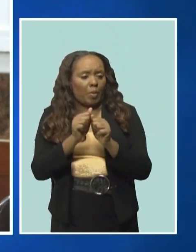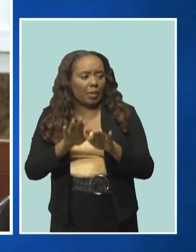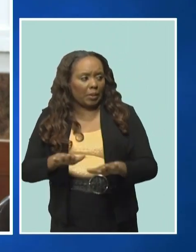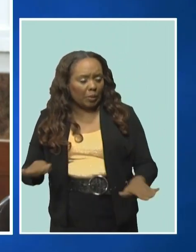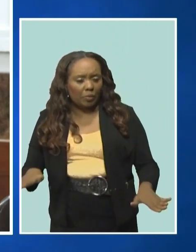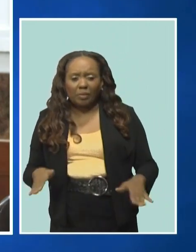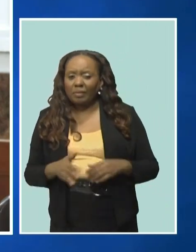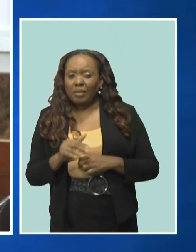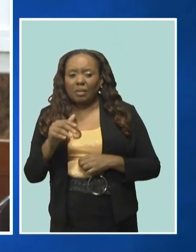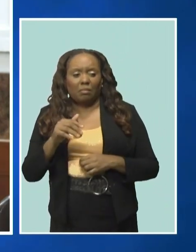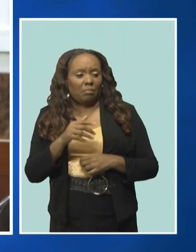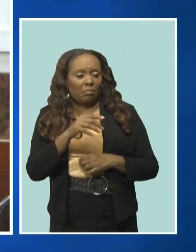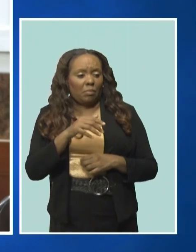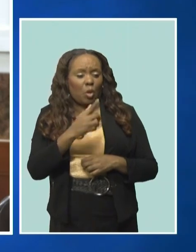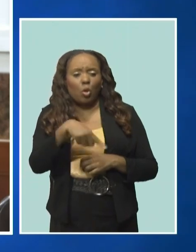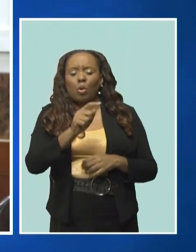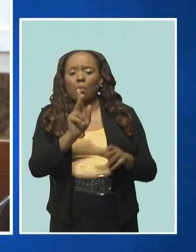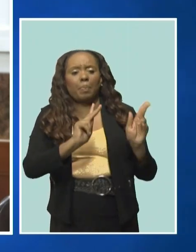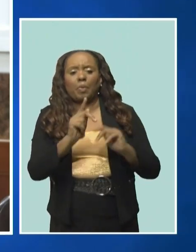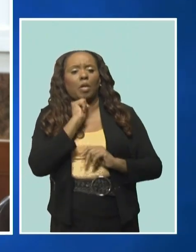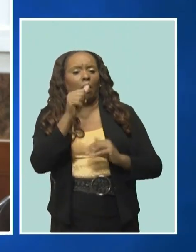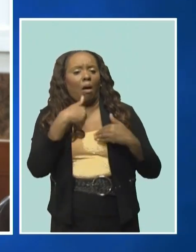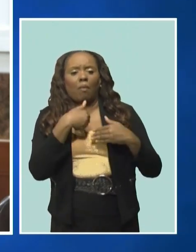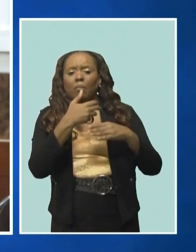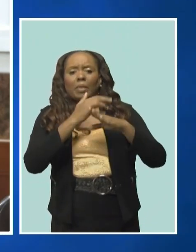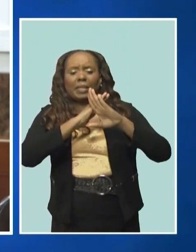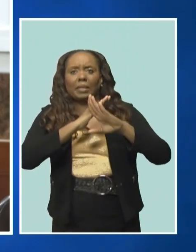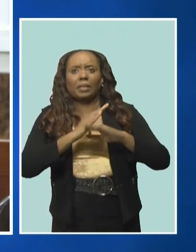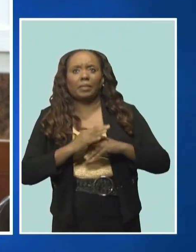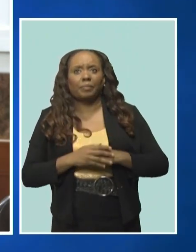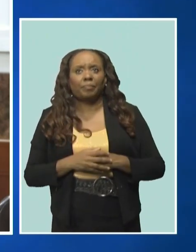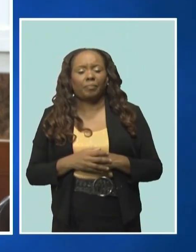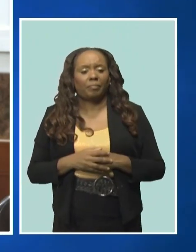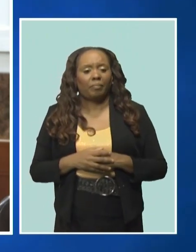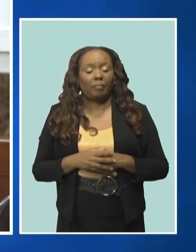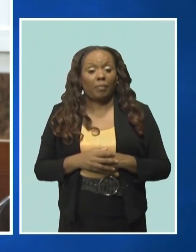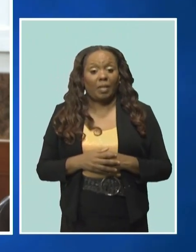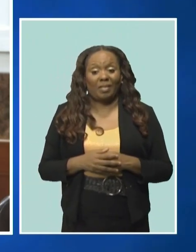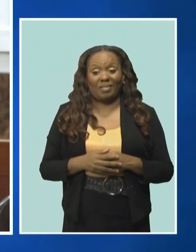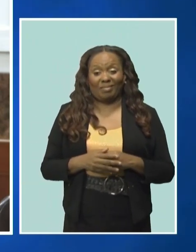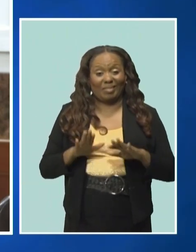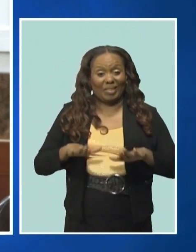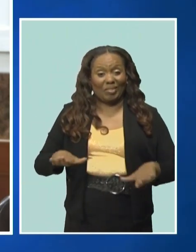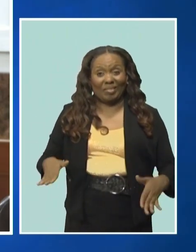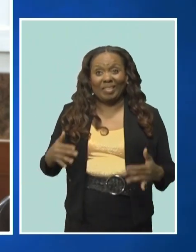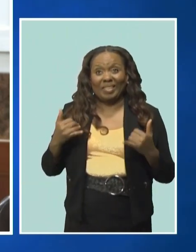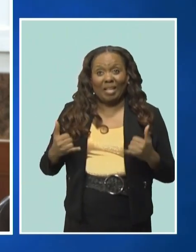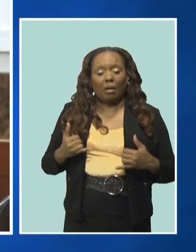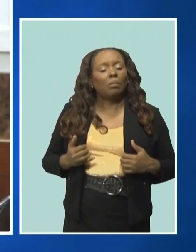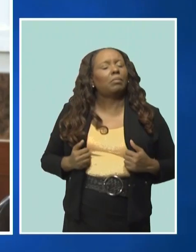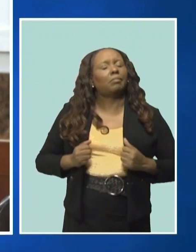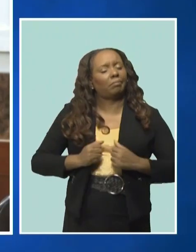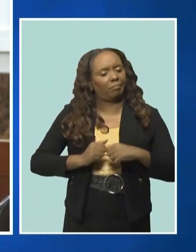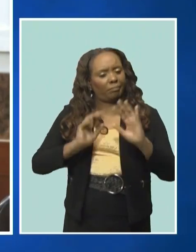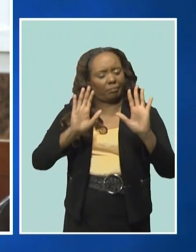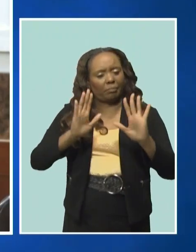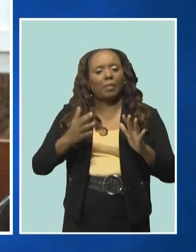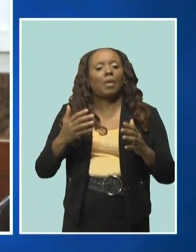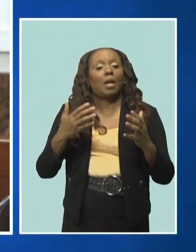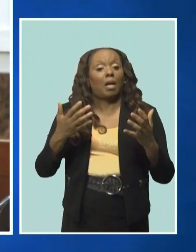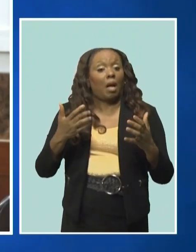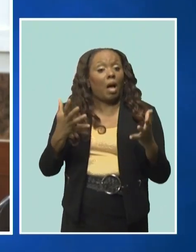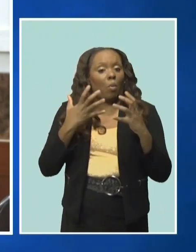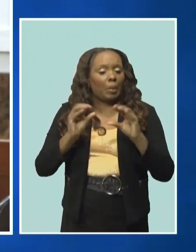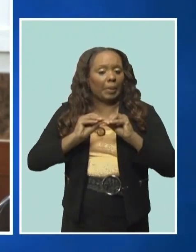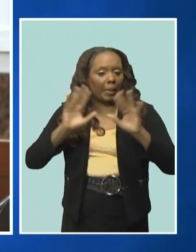are not like children of the past, and I want to make this clear in